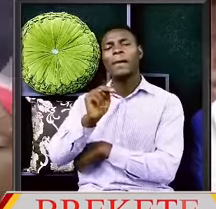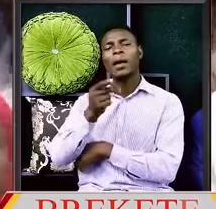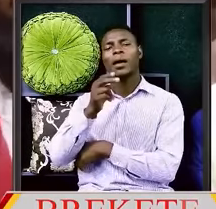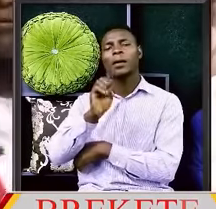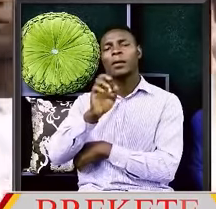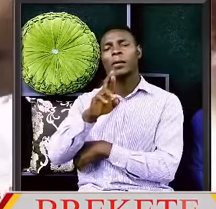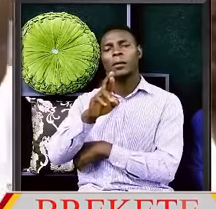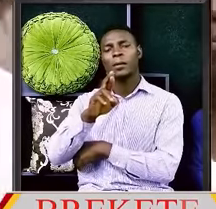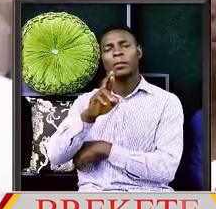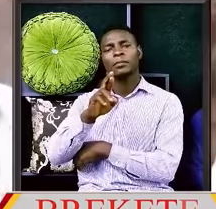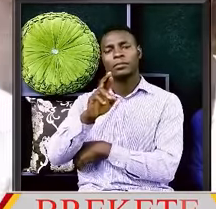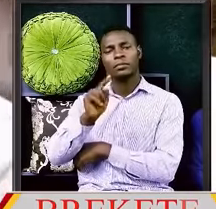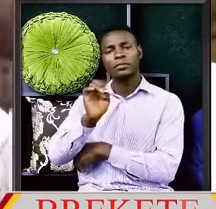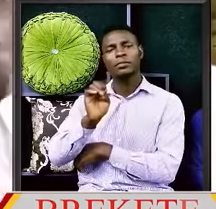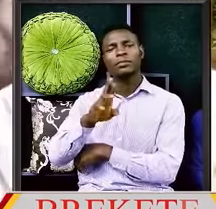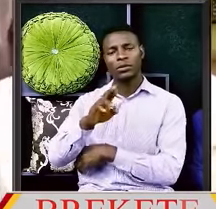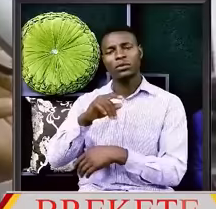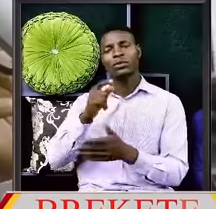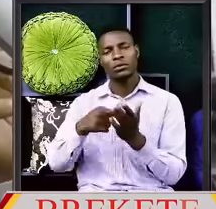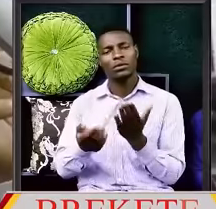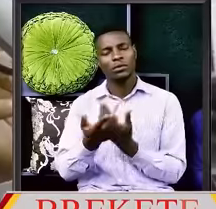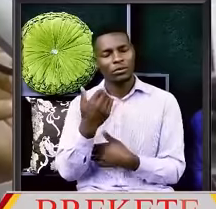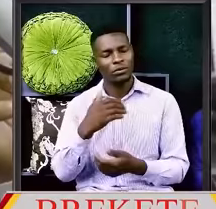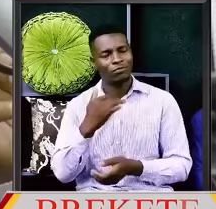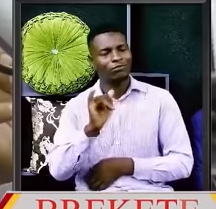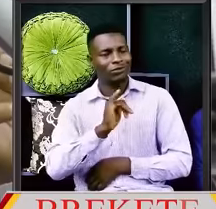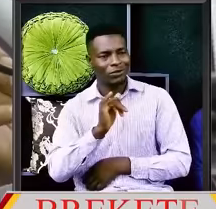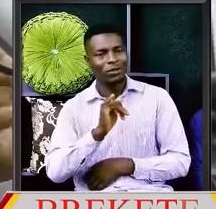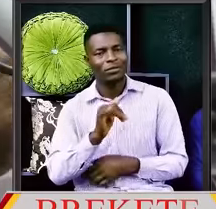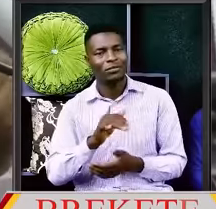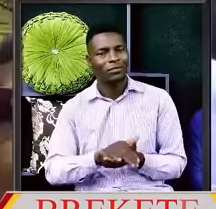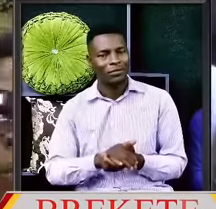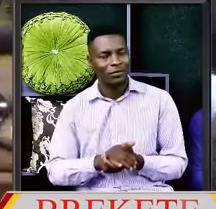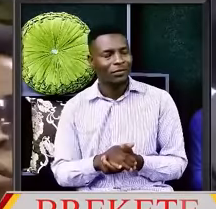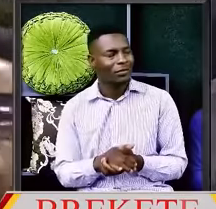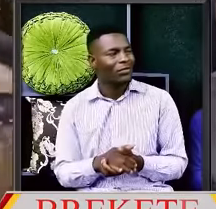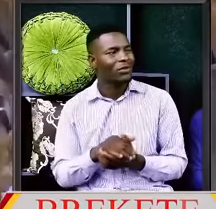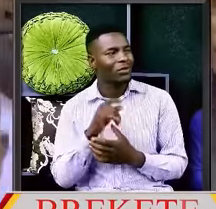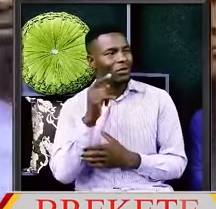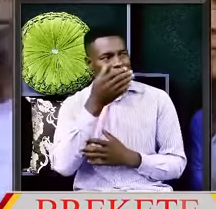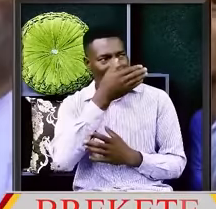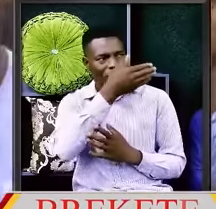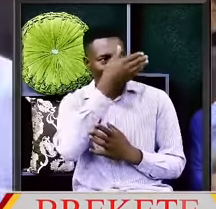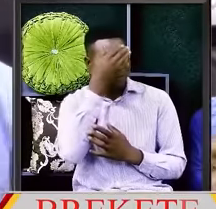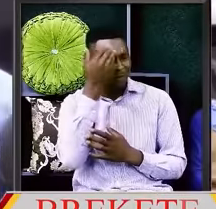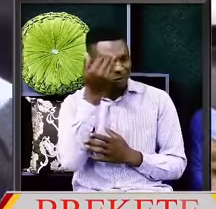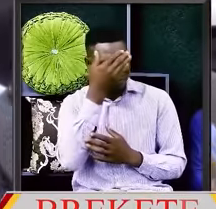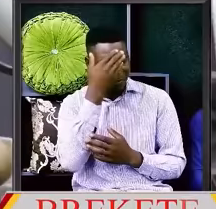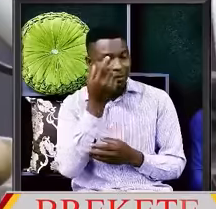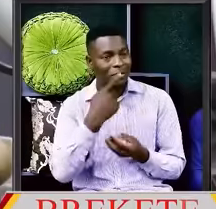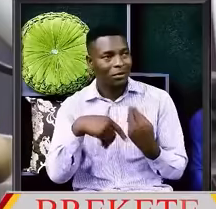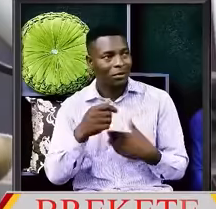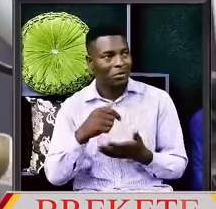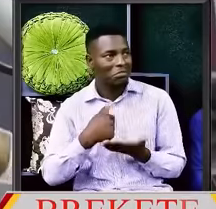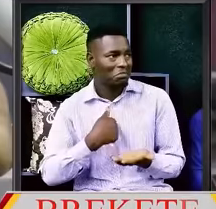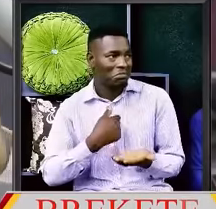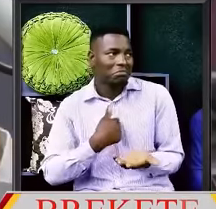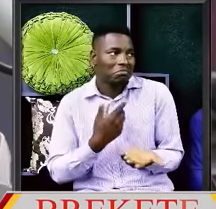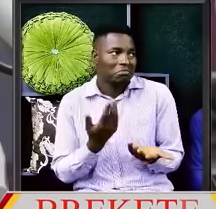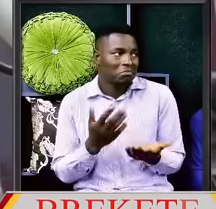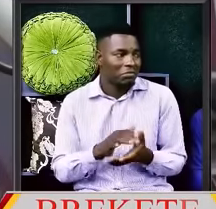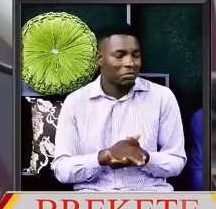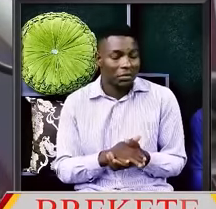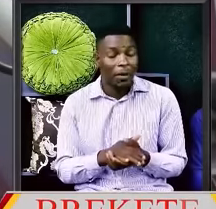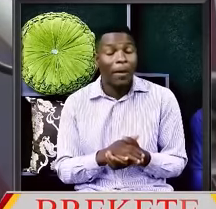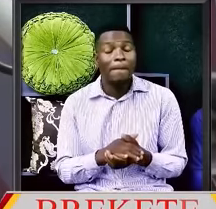with Barrister Tinubu regarding my son 2 years ago. Yeah, I don't forget to you.